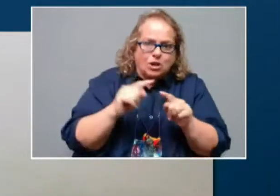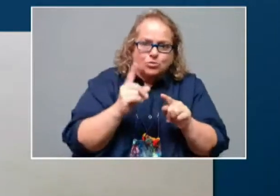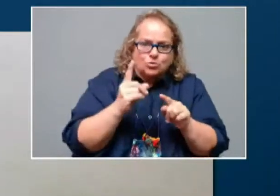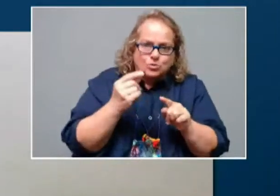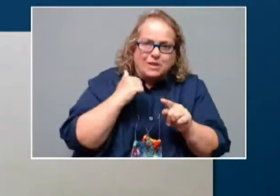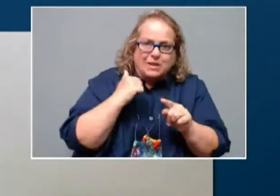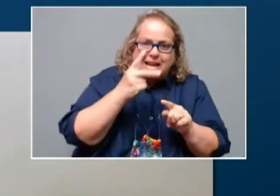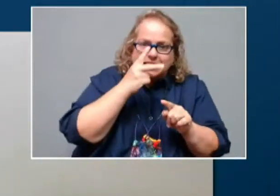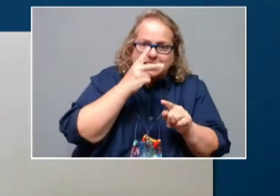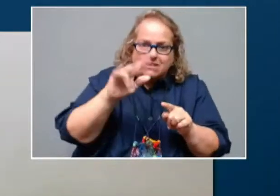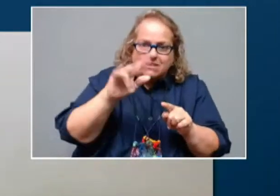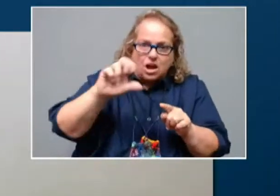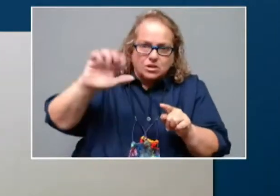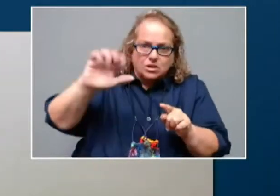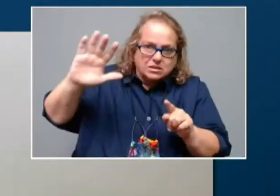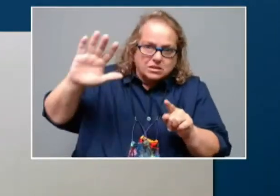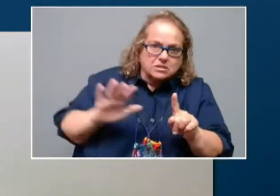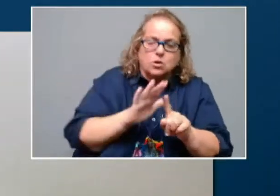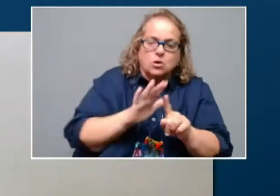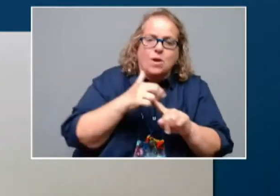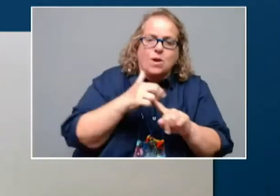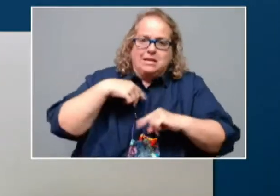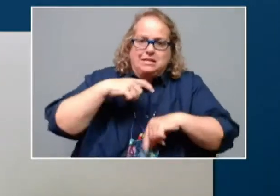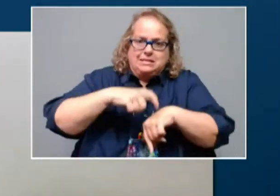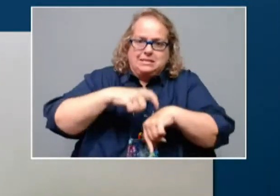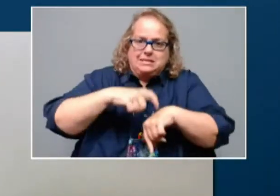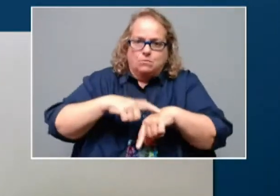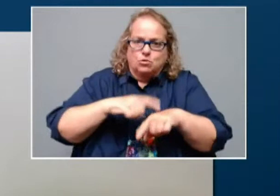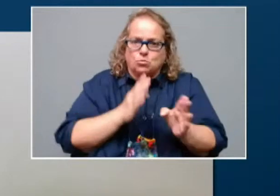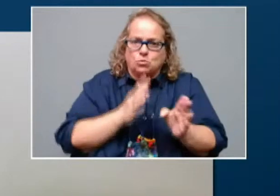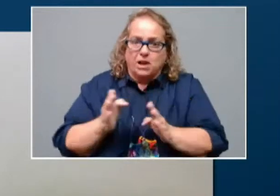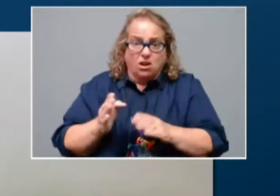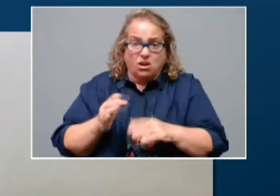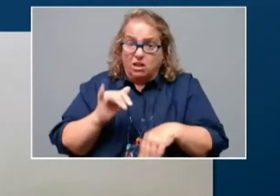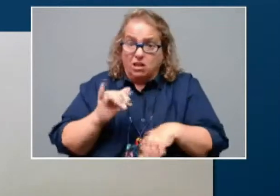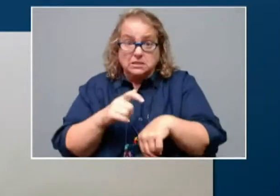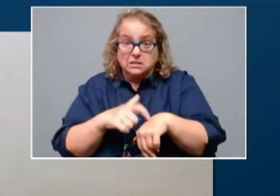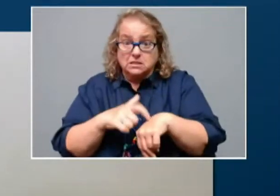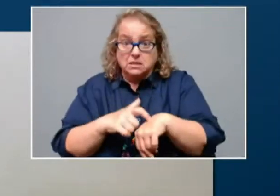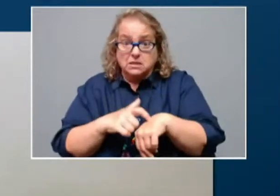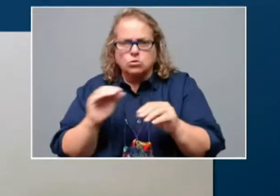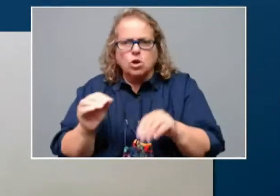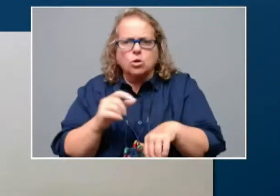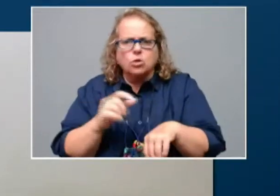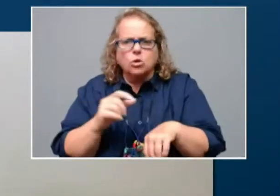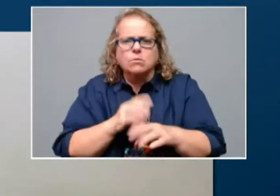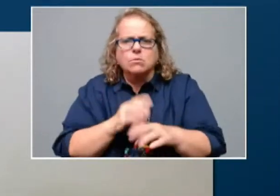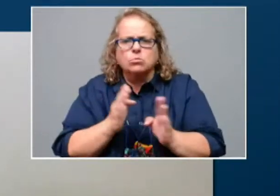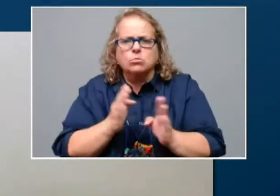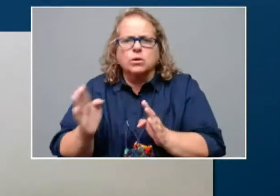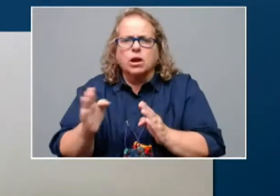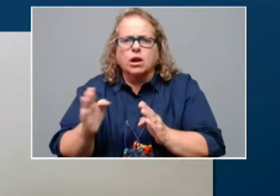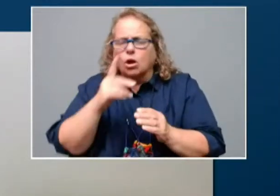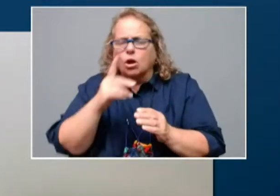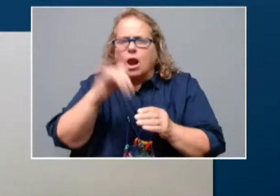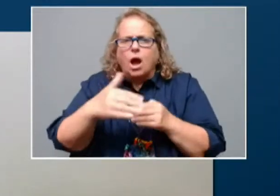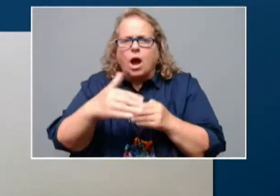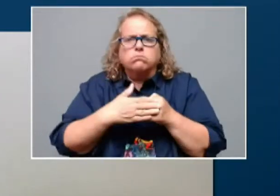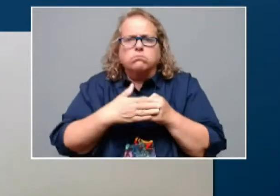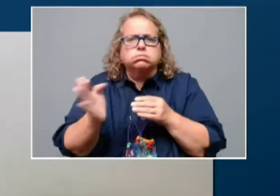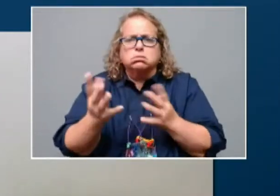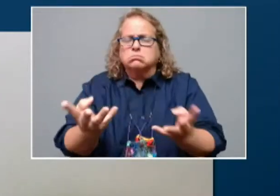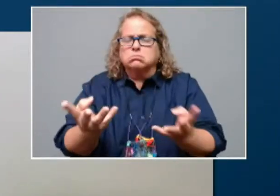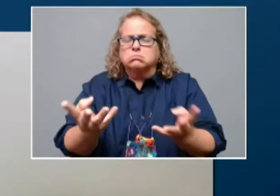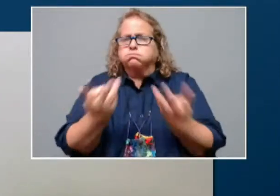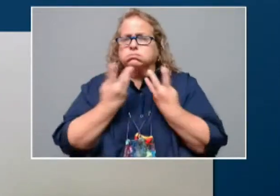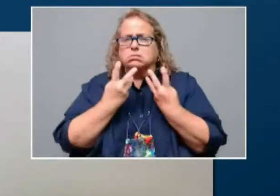country towards us, so we had time to be ready for it. This time, it was like the door opened and it just kicked it in.